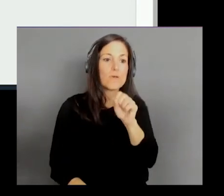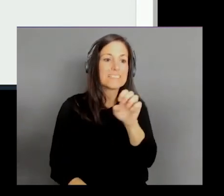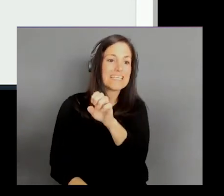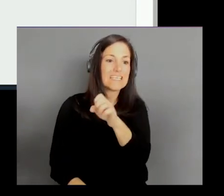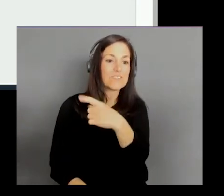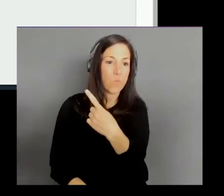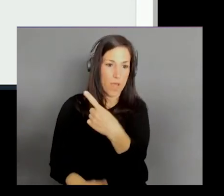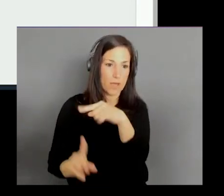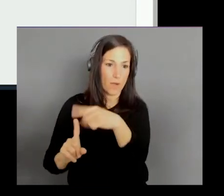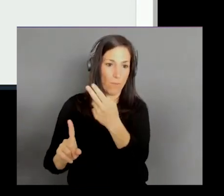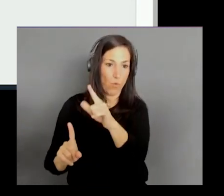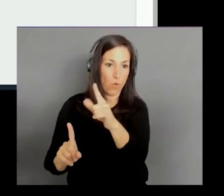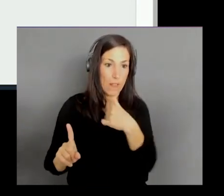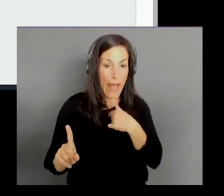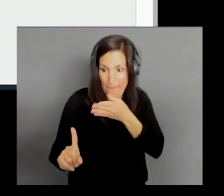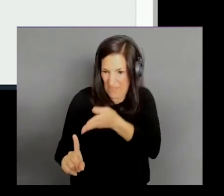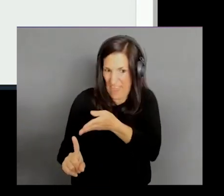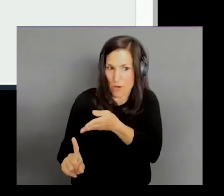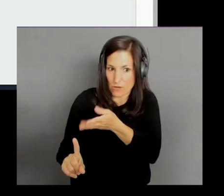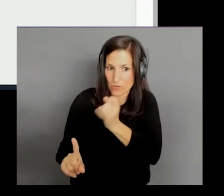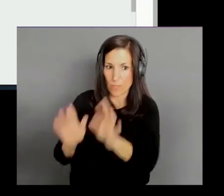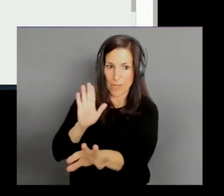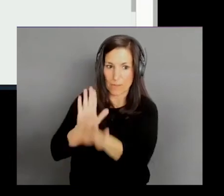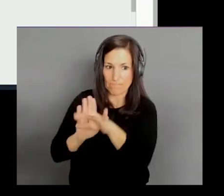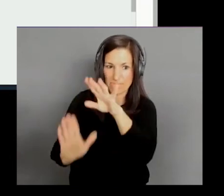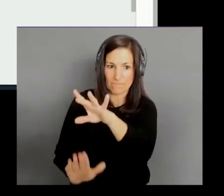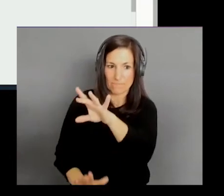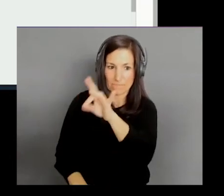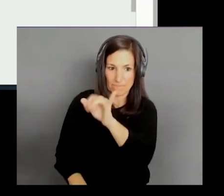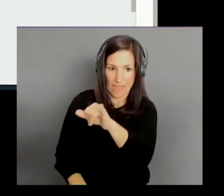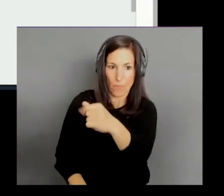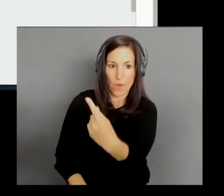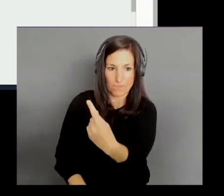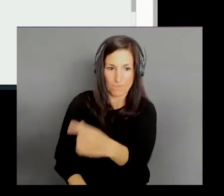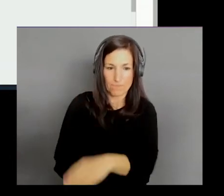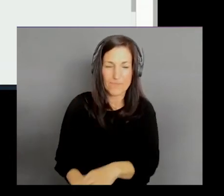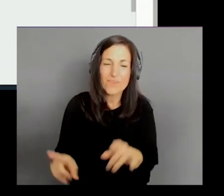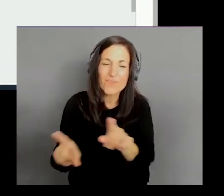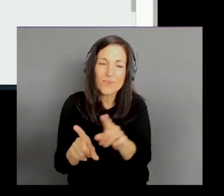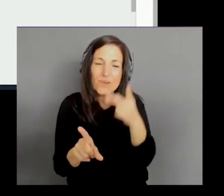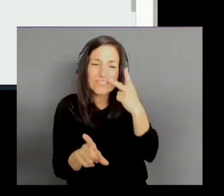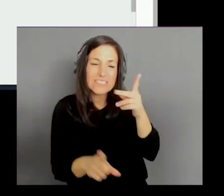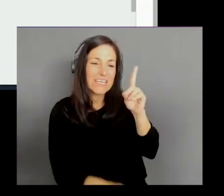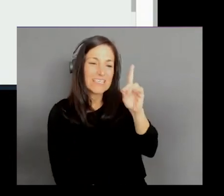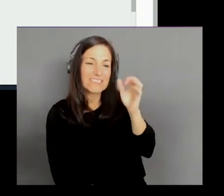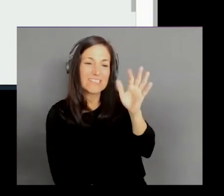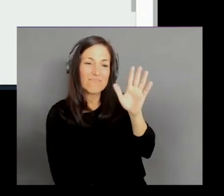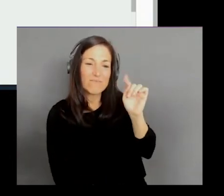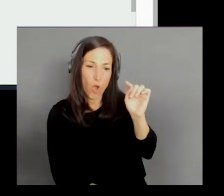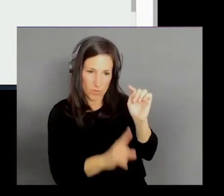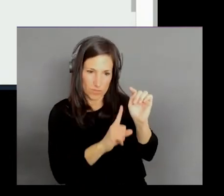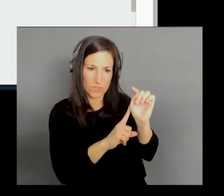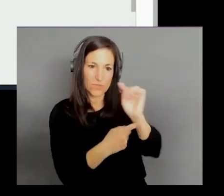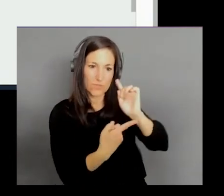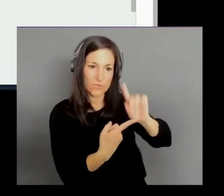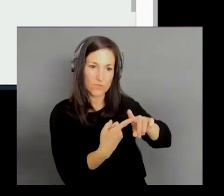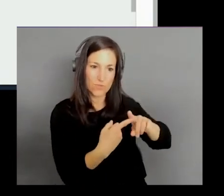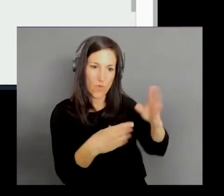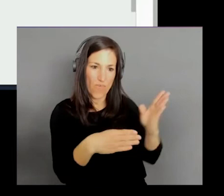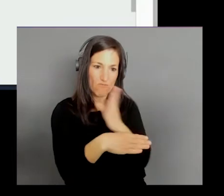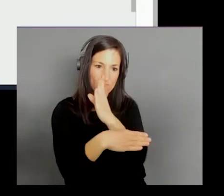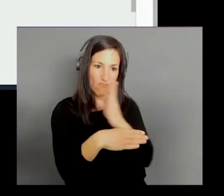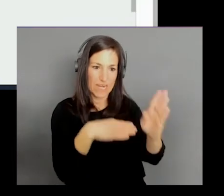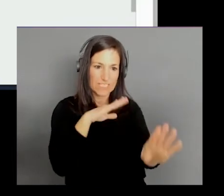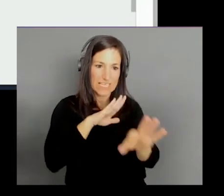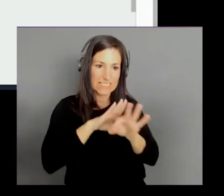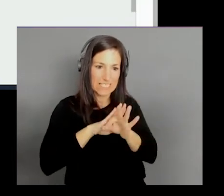East 1, so I'm going to click this one. And you can also see that it defaults to the range that I selected in Ipam,